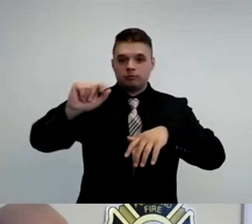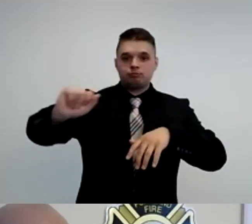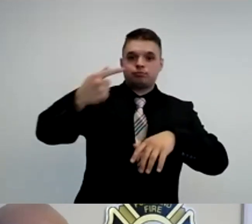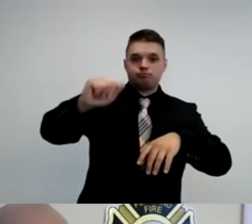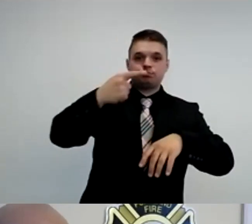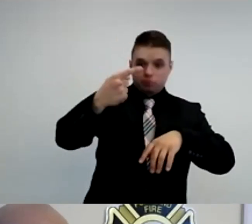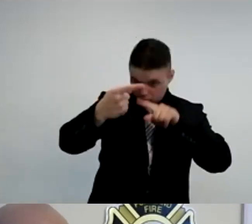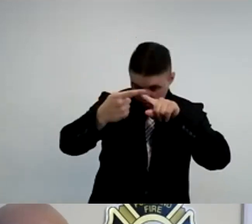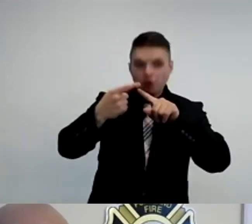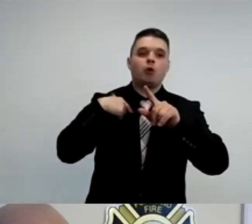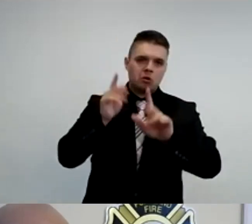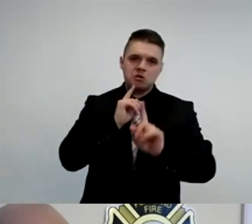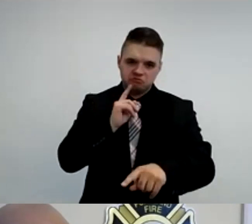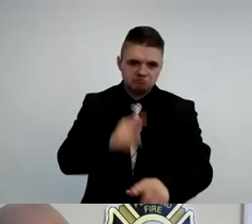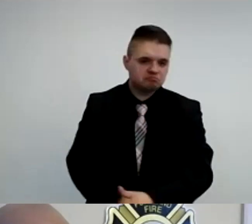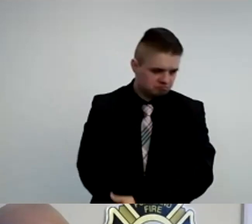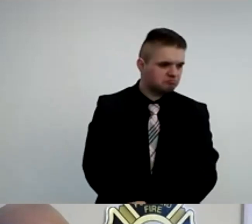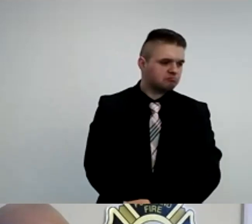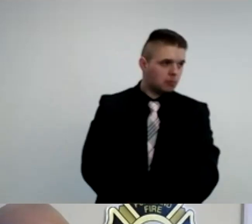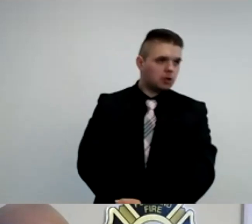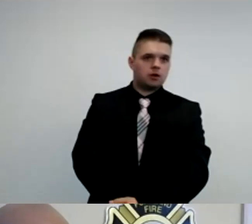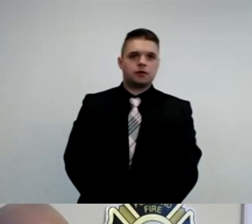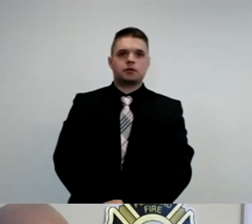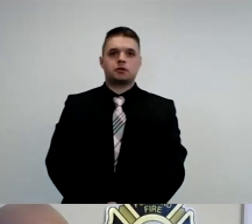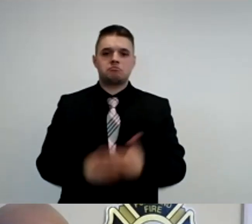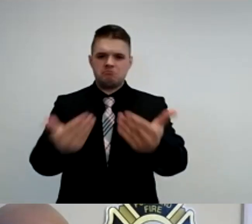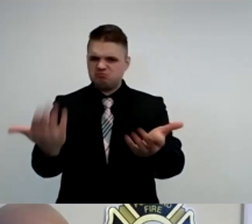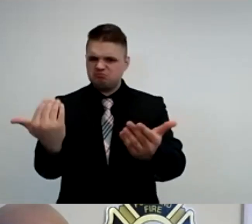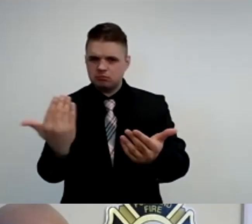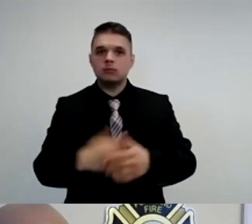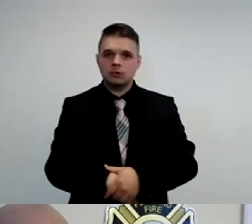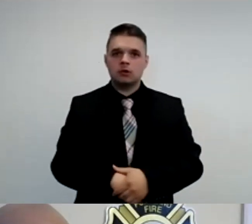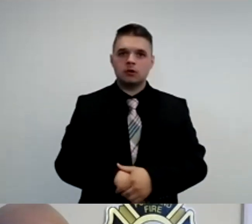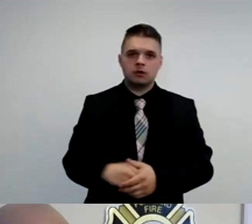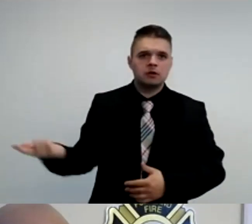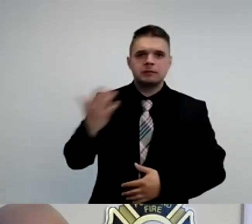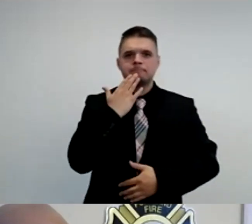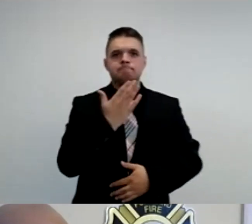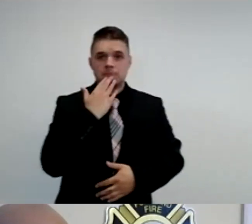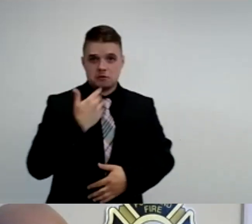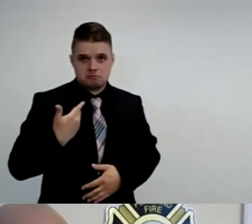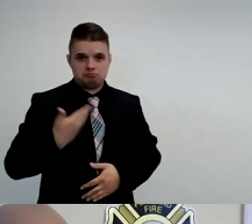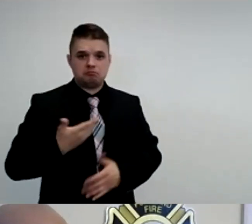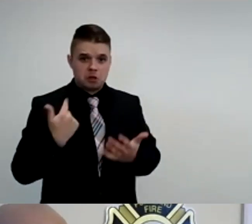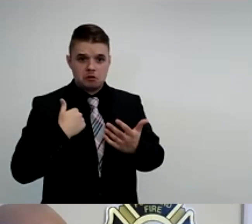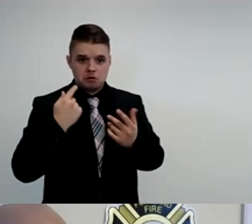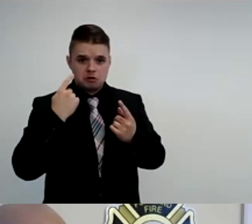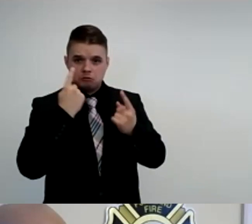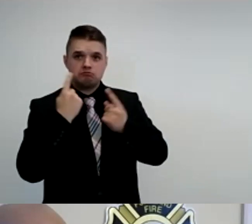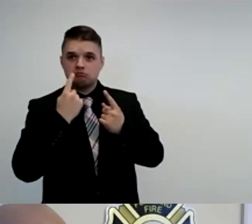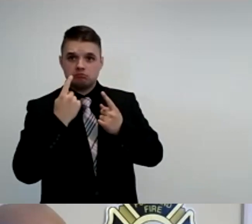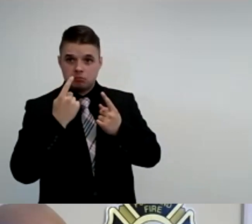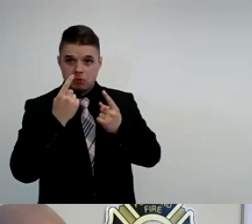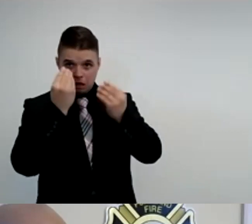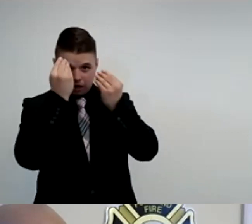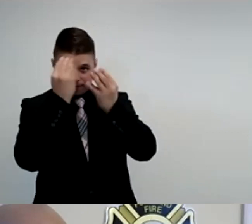you may, Lindsay. Hold on just a second. Let me unmute you. Lindsay, you are unmuted. Thank you. I'm just wondering, could this data help show the